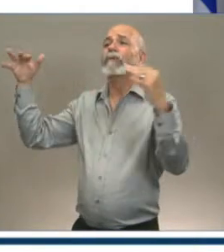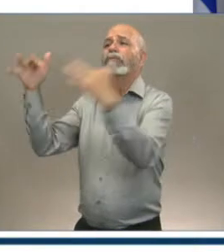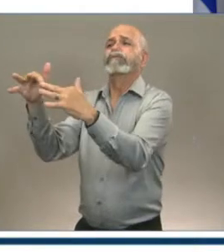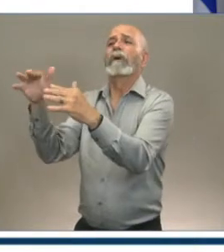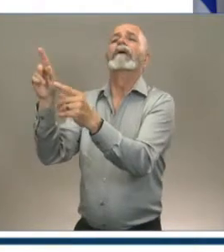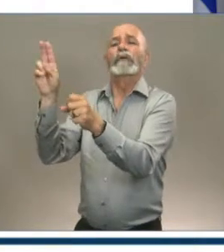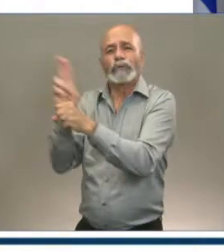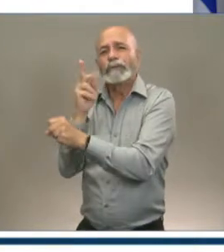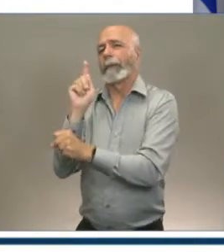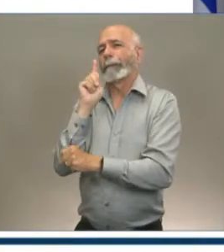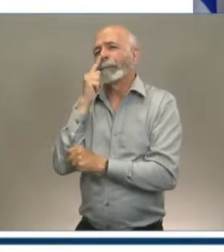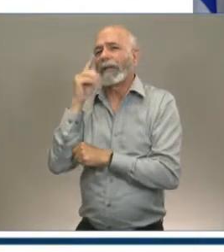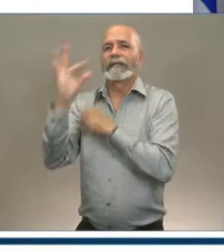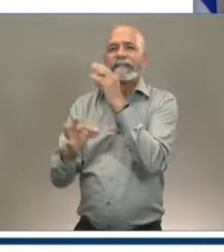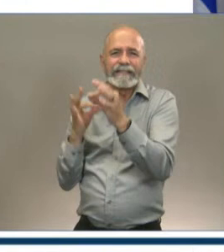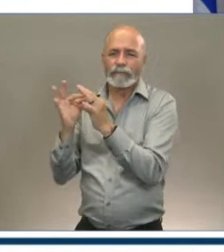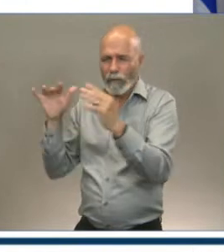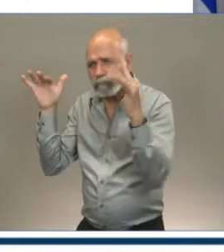out and get tested.